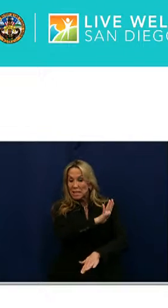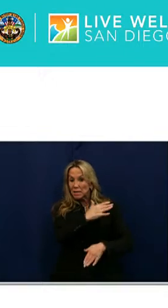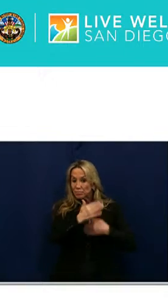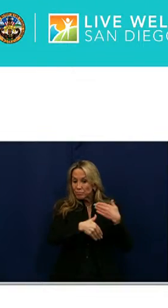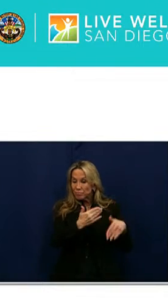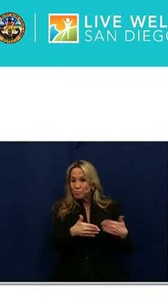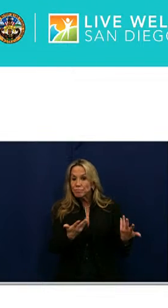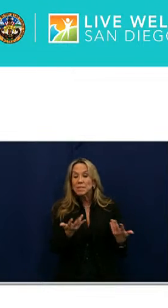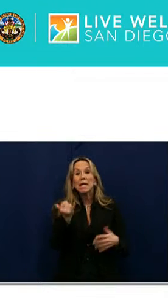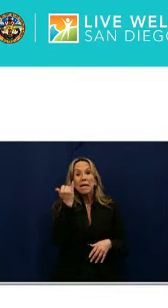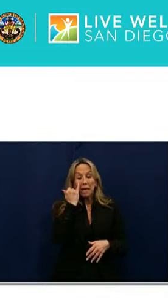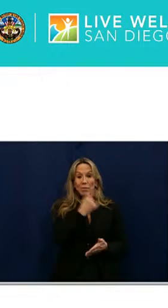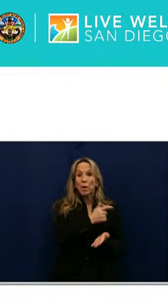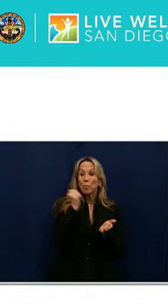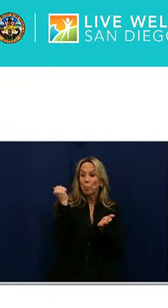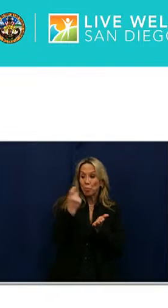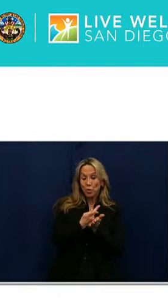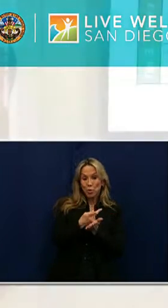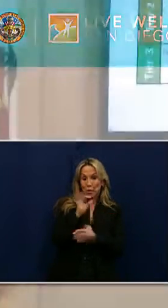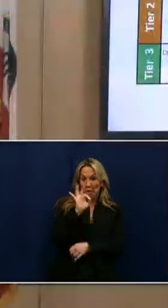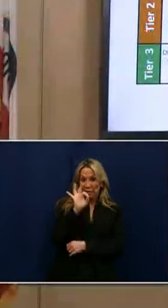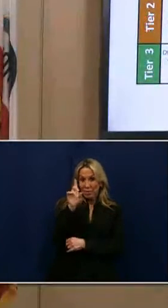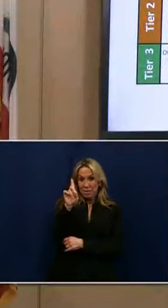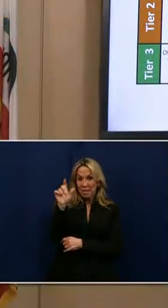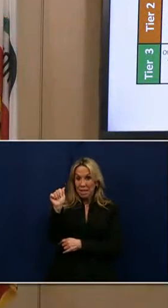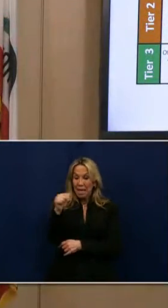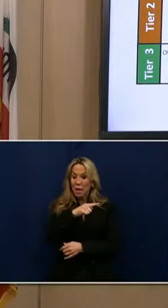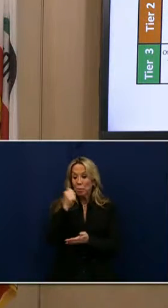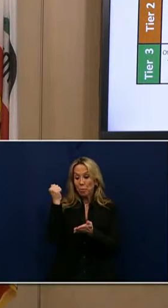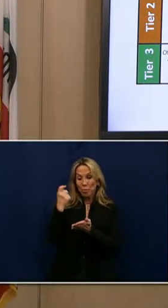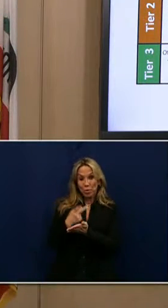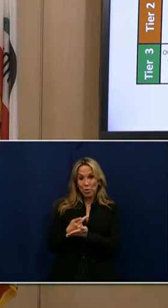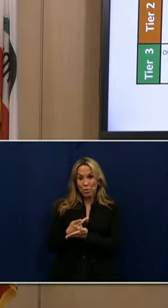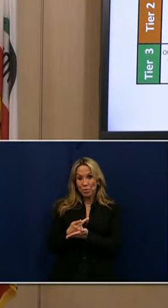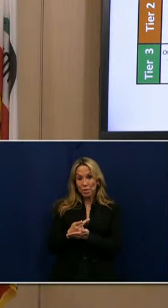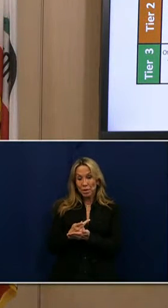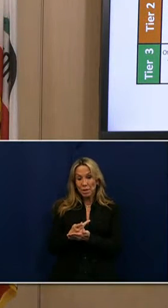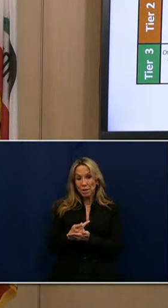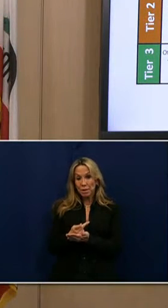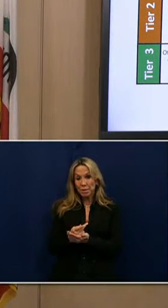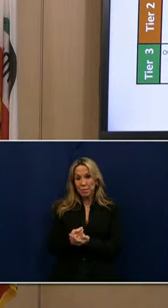if they approve, the FDA approves